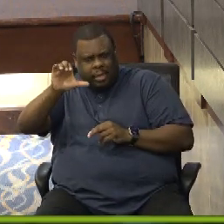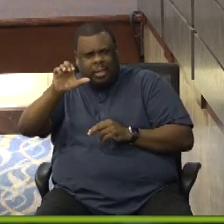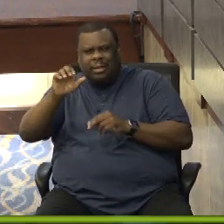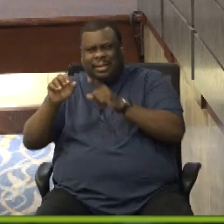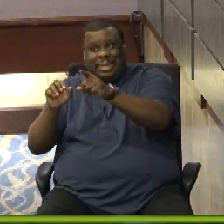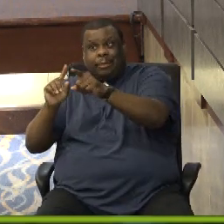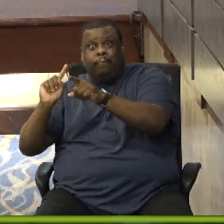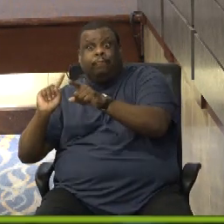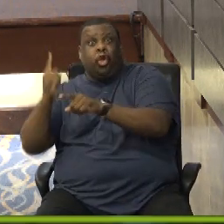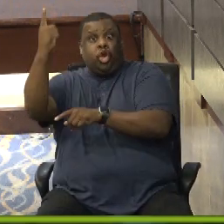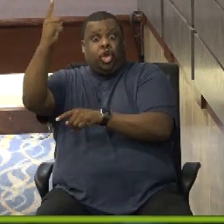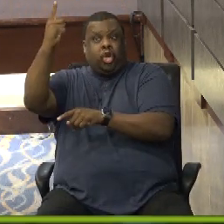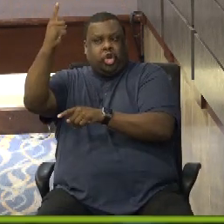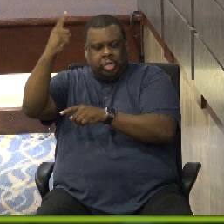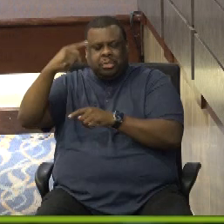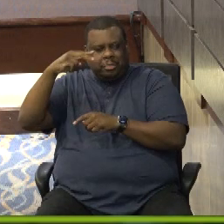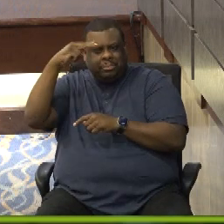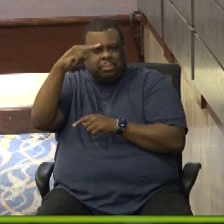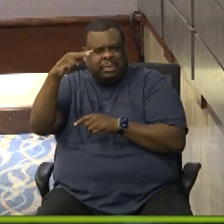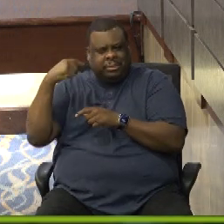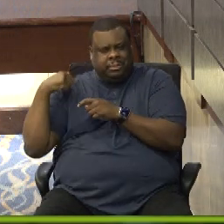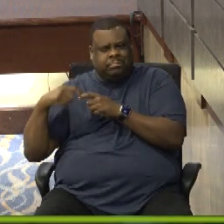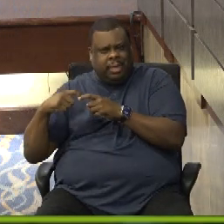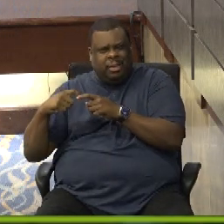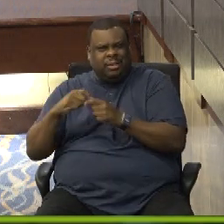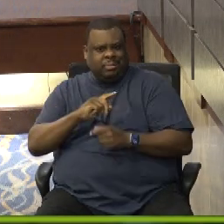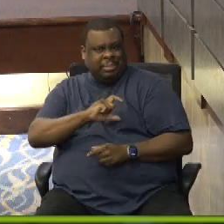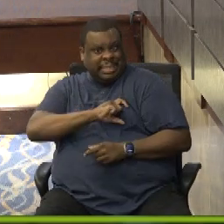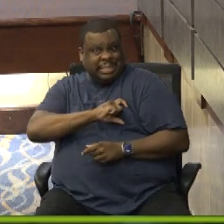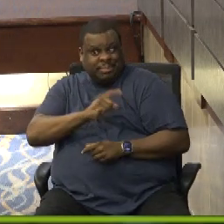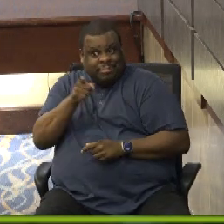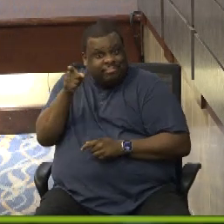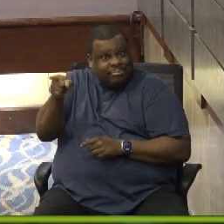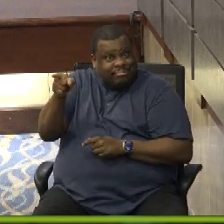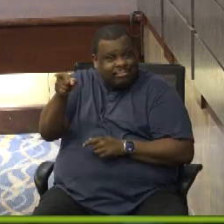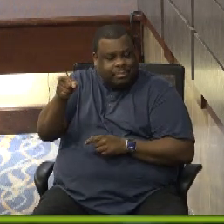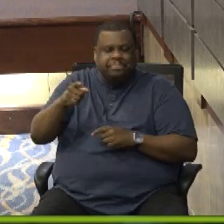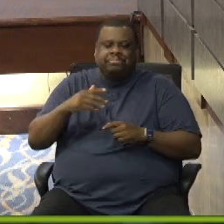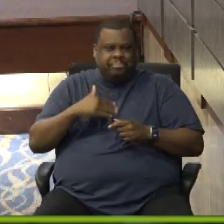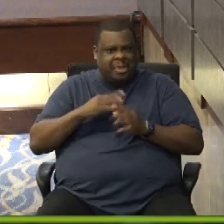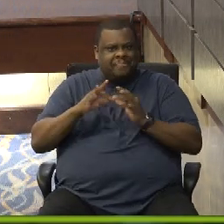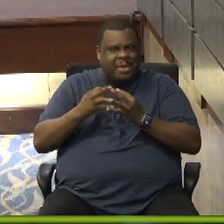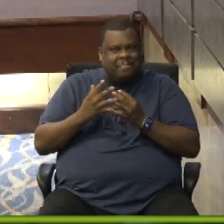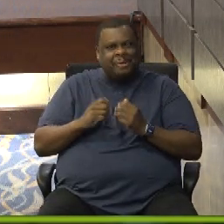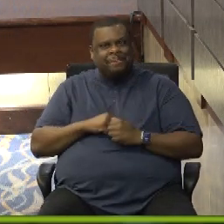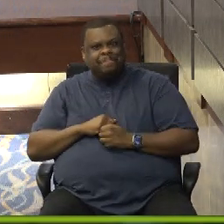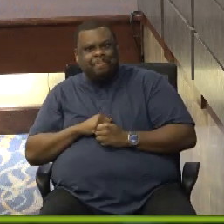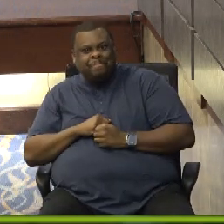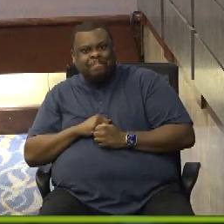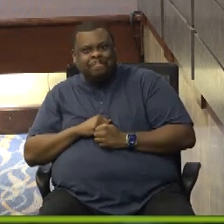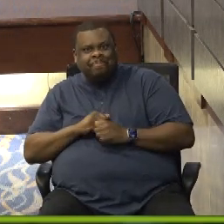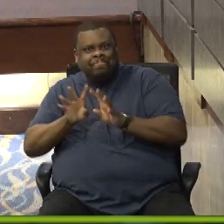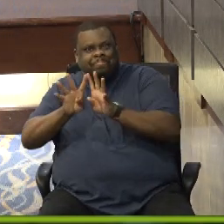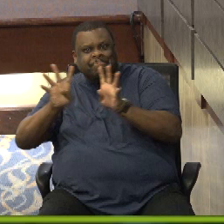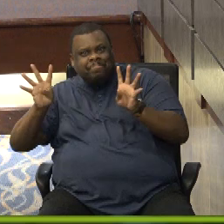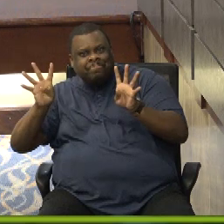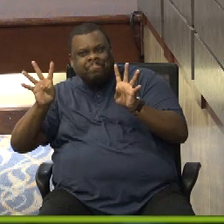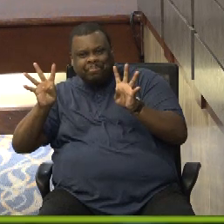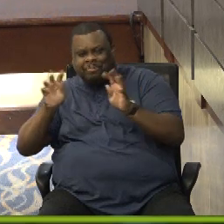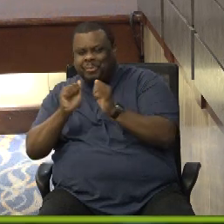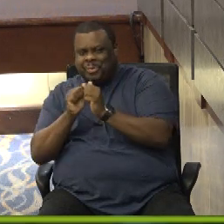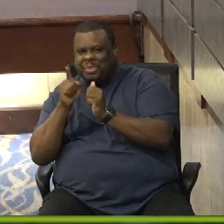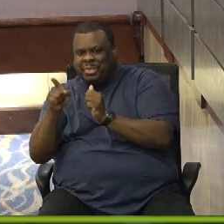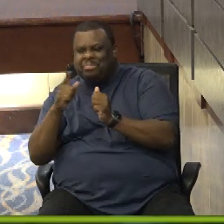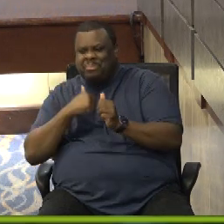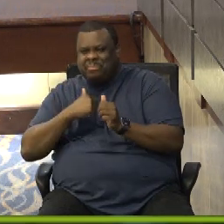That was emotional for us. My family took a picture with under his picture. My uncle